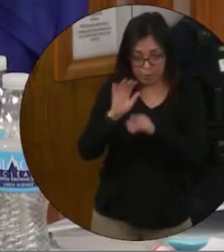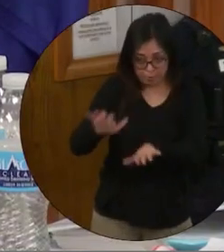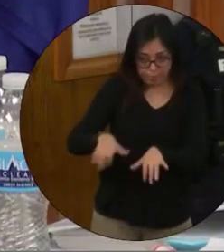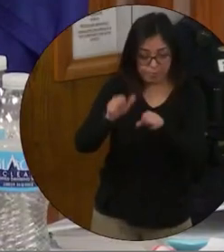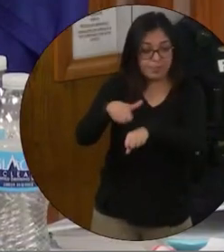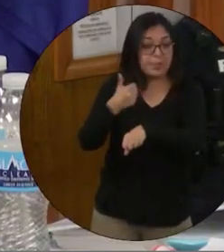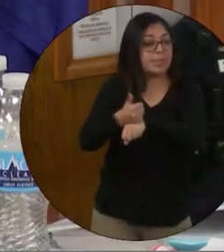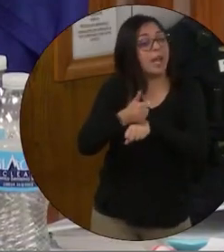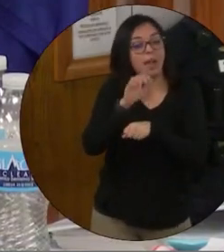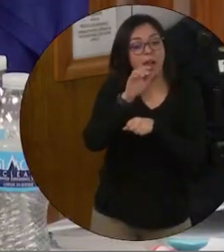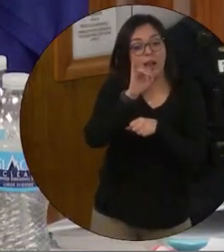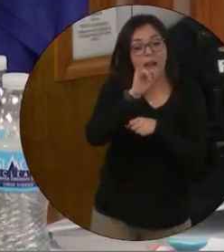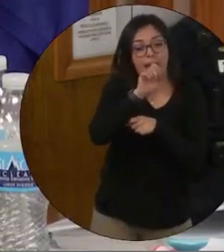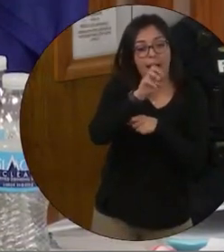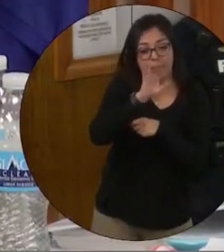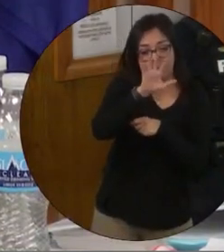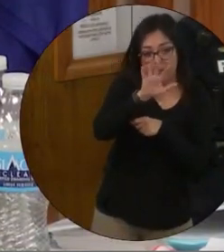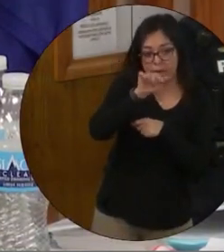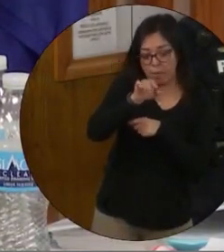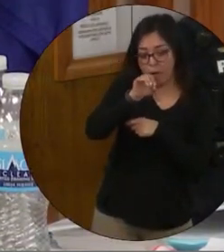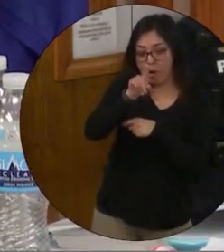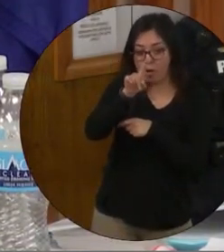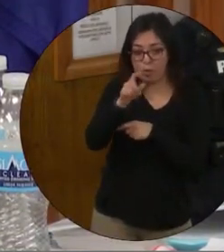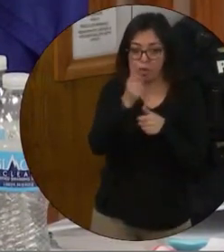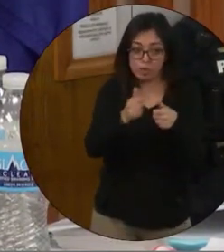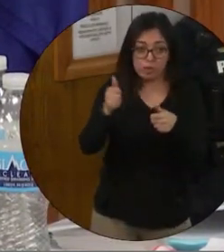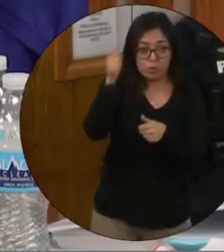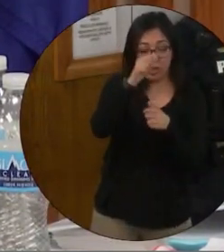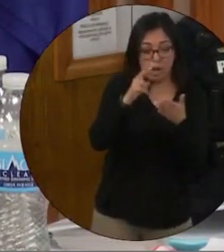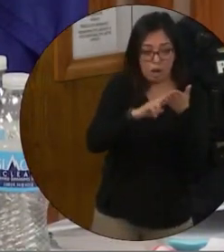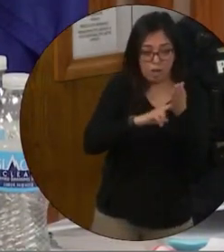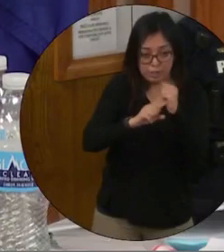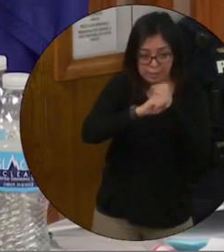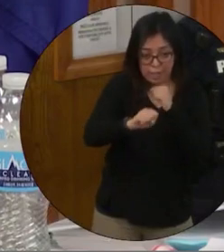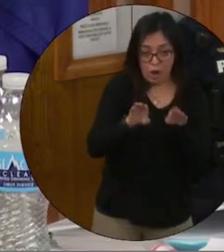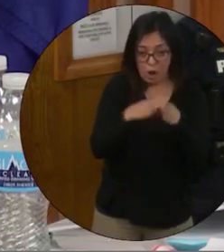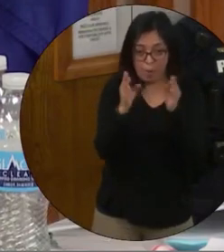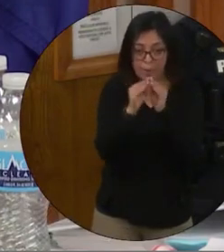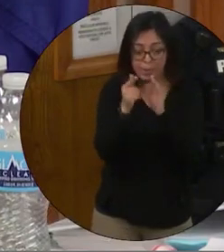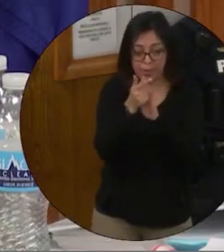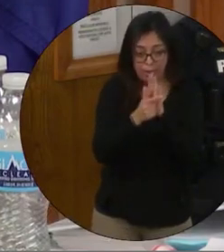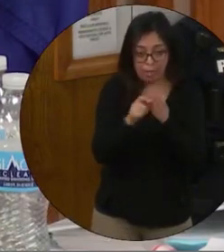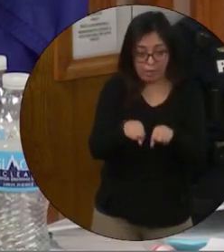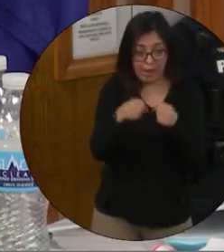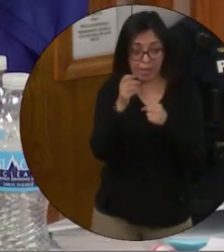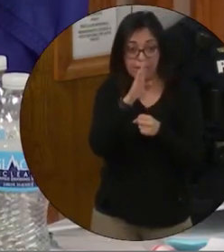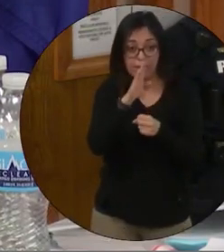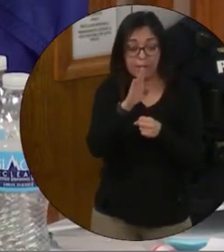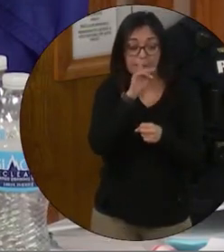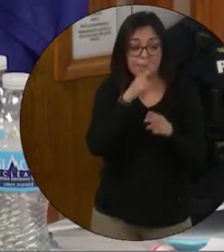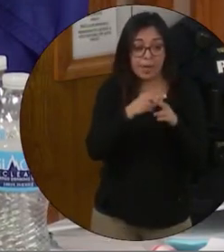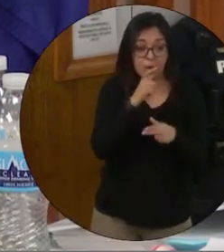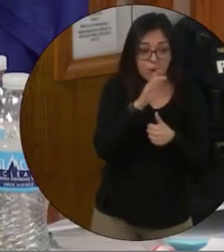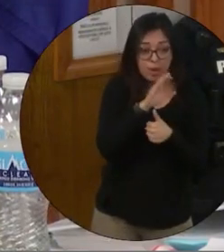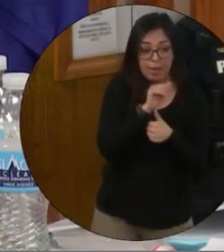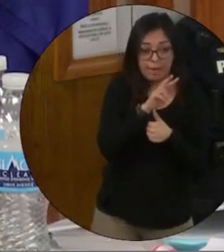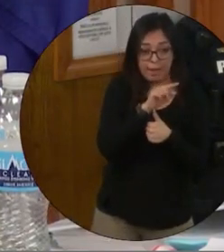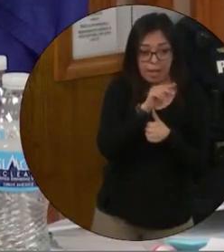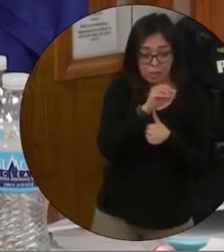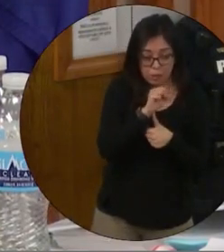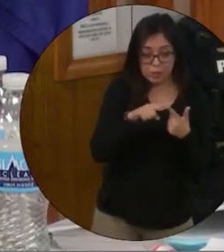item 5.01, superintendent contract extension. Open meeting law violation was mentioned by trustee Linda Cavazos, trustee Lisa Guzman,